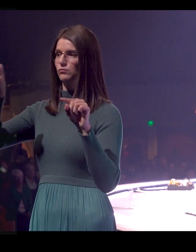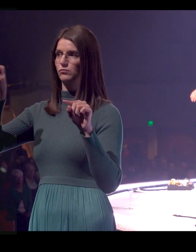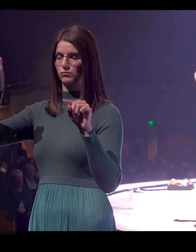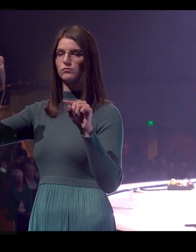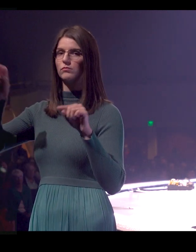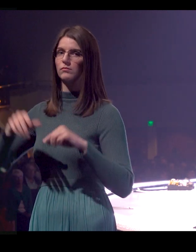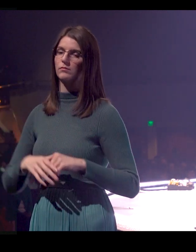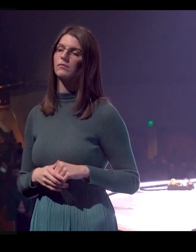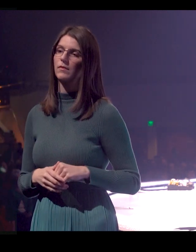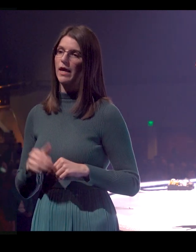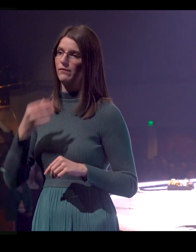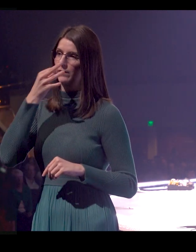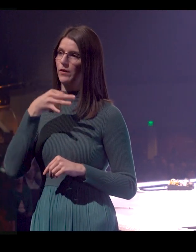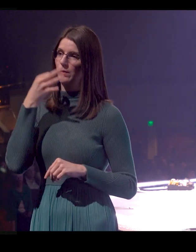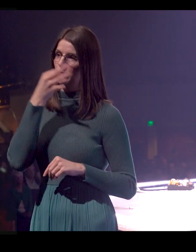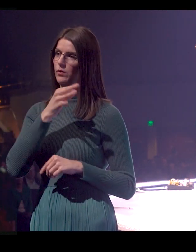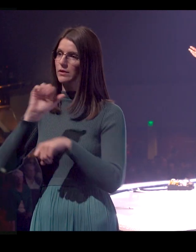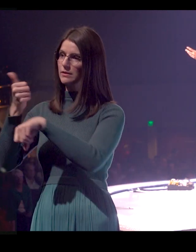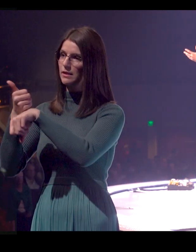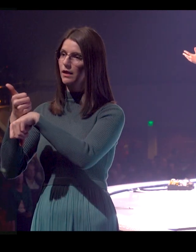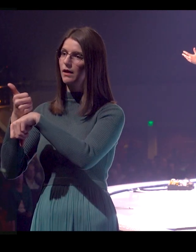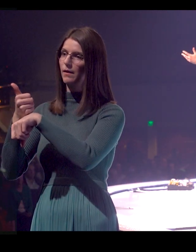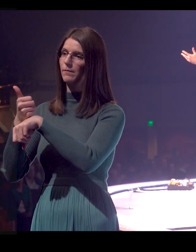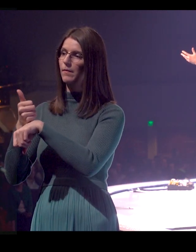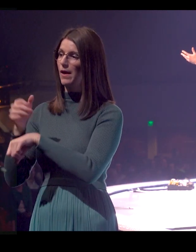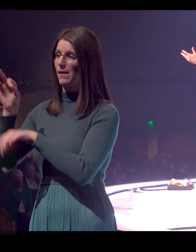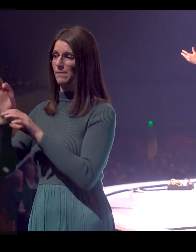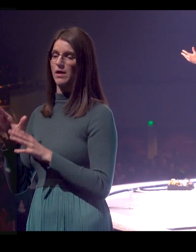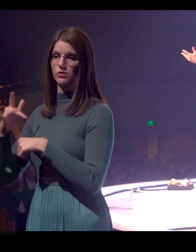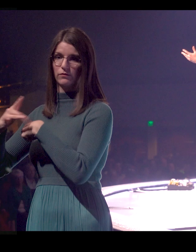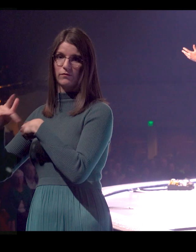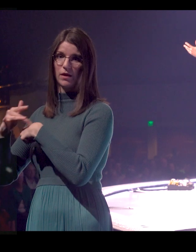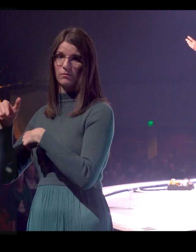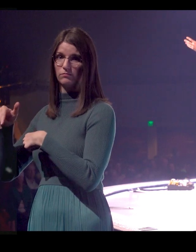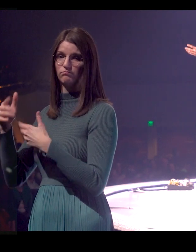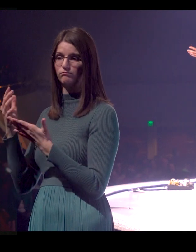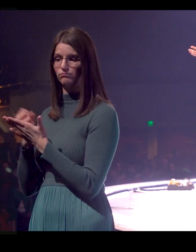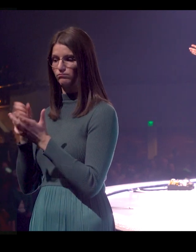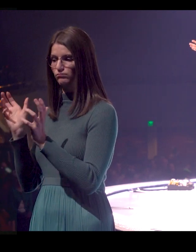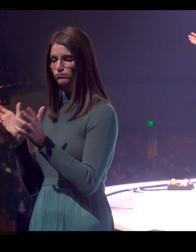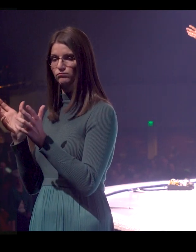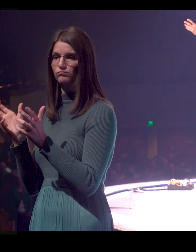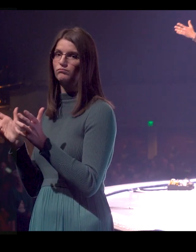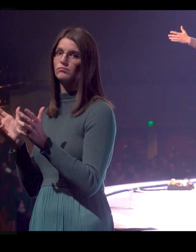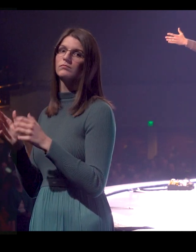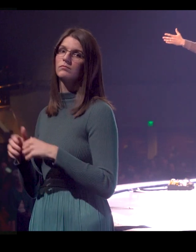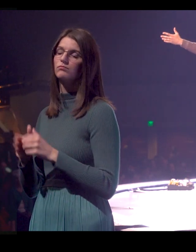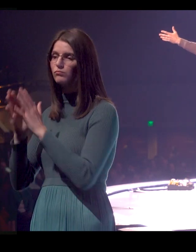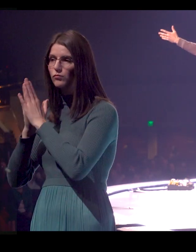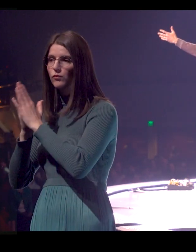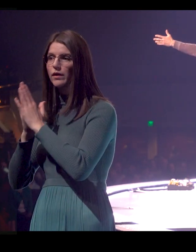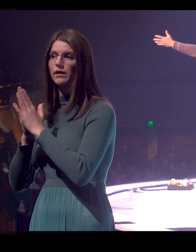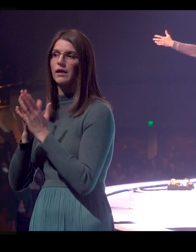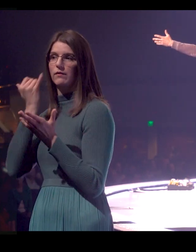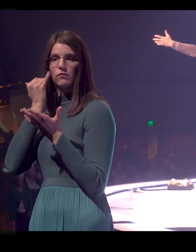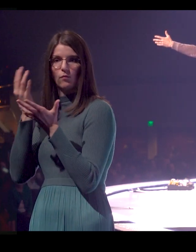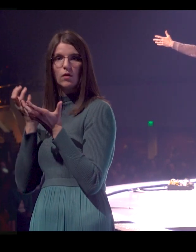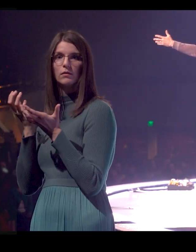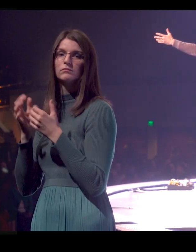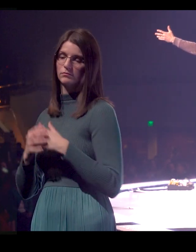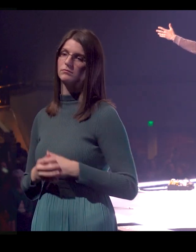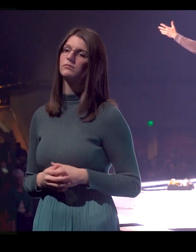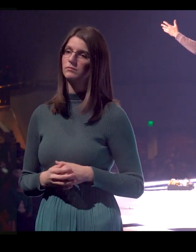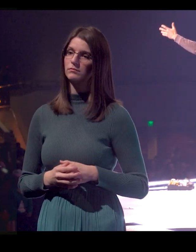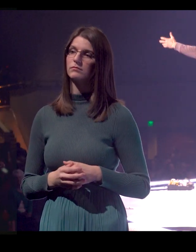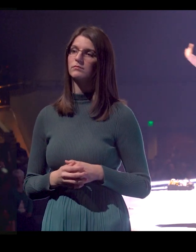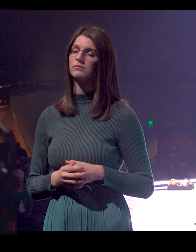are available that would love to have a conversation with you and pray with you if you desire to do that. But on behalf of myself and all of us here at CCV, we